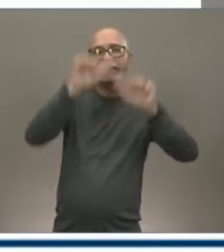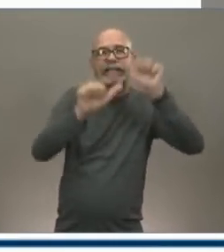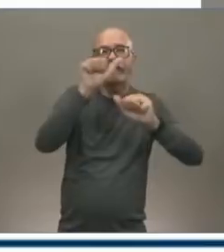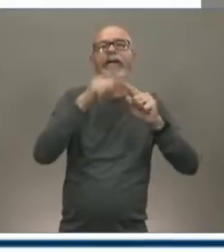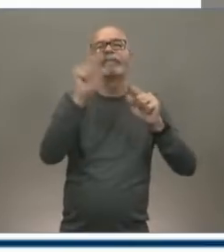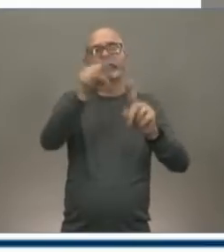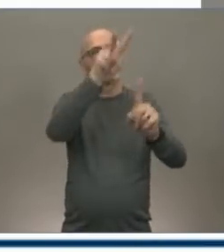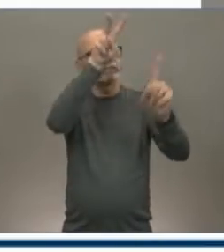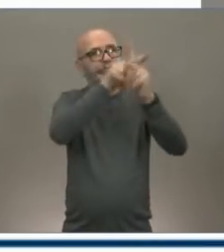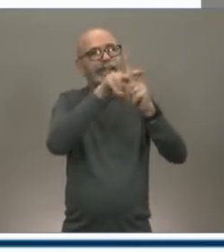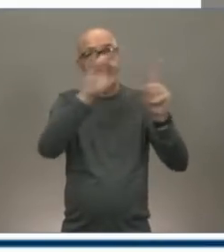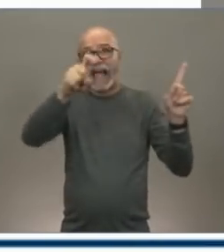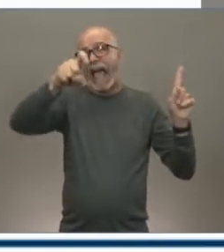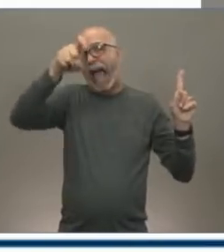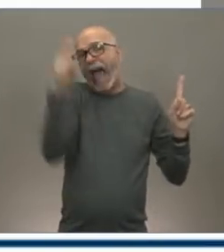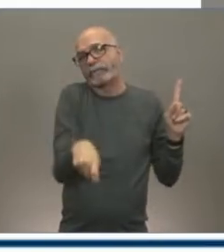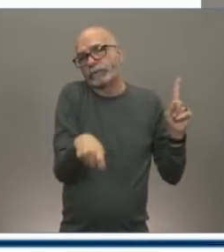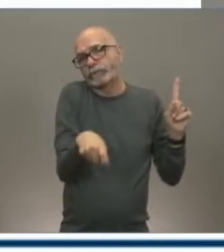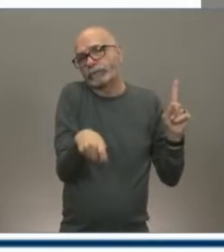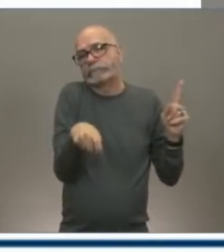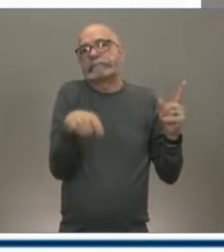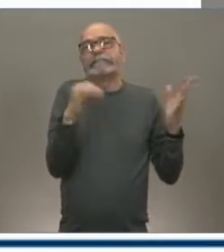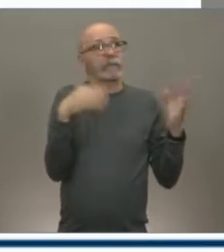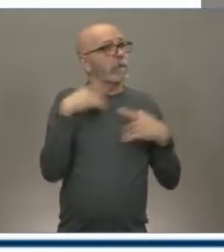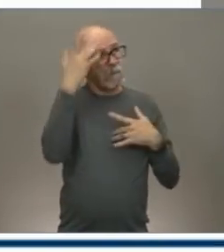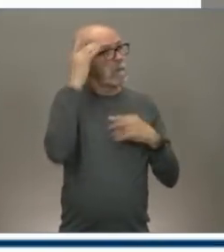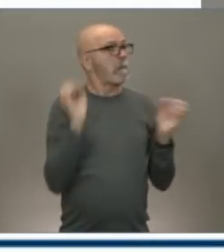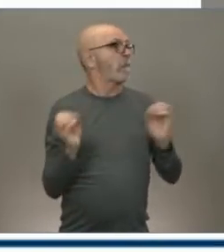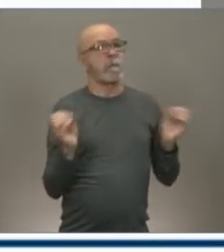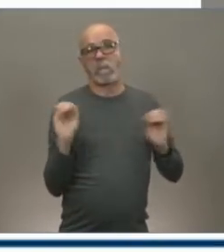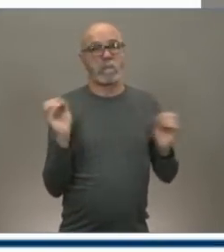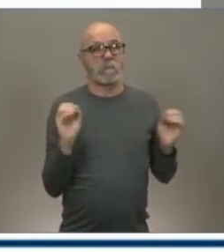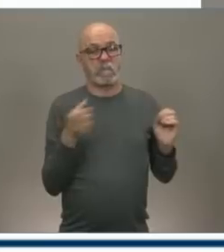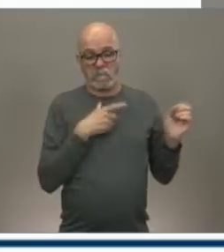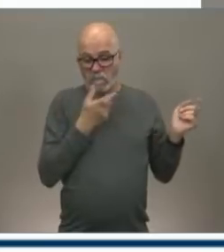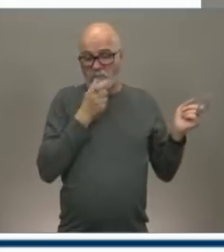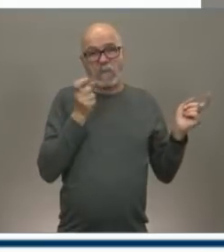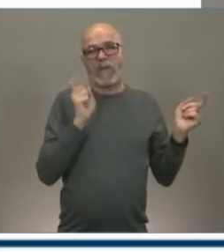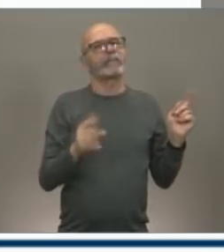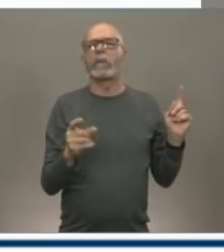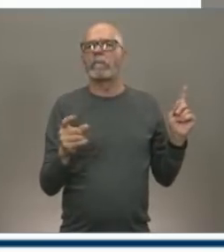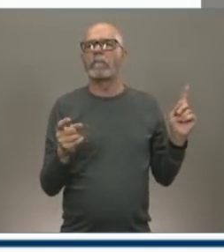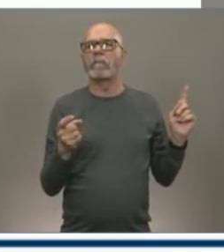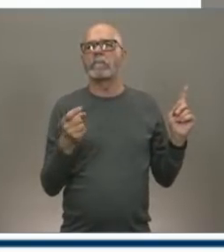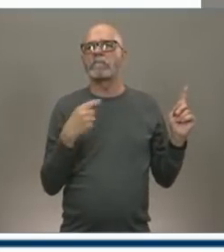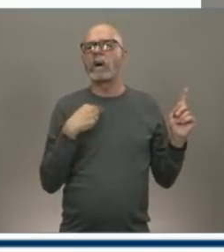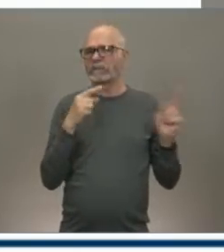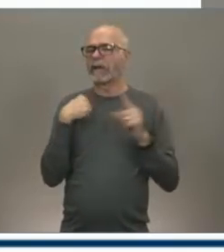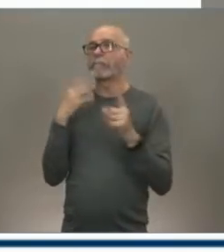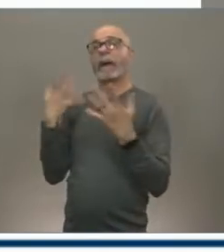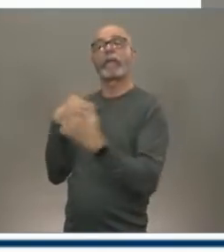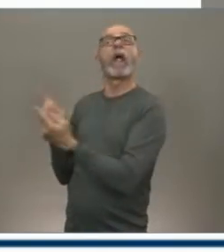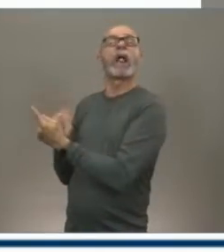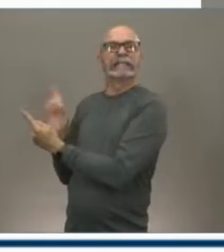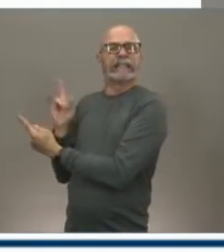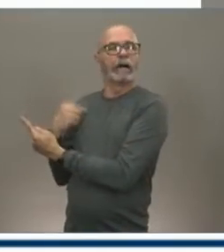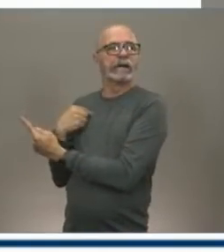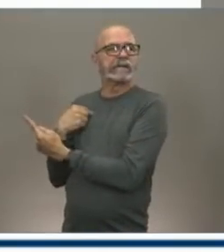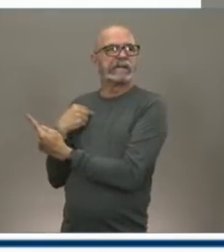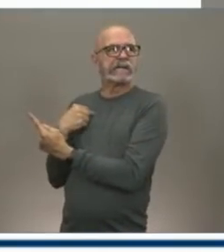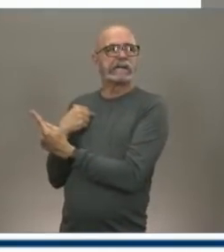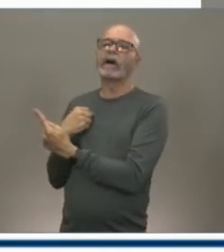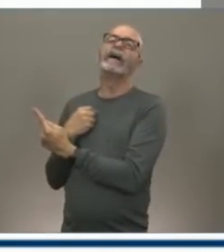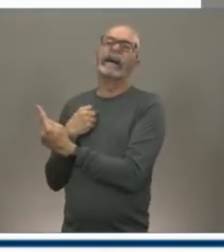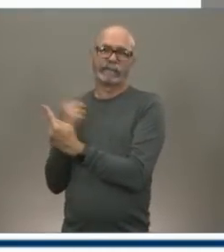groups that we're recommending for asymptomatic testing, or you just feel you want to get tested, you can go make your appointment, and you'll